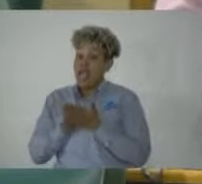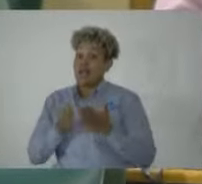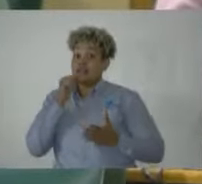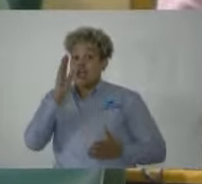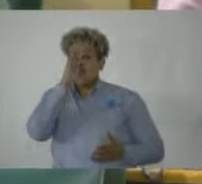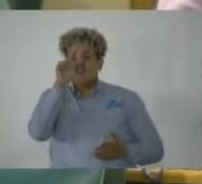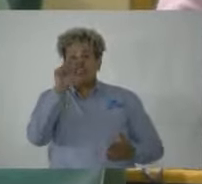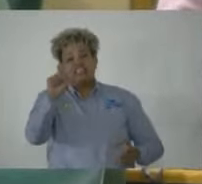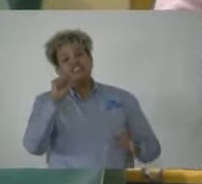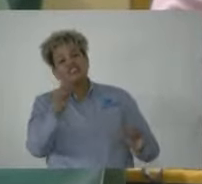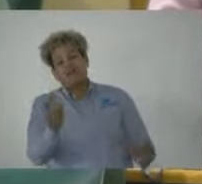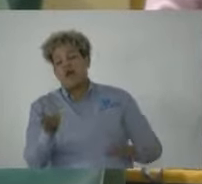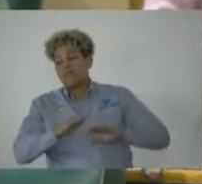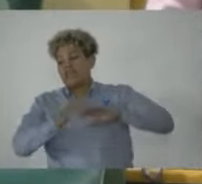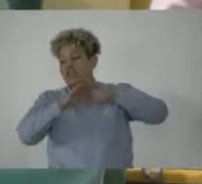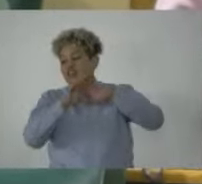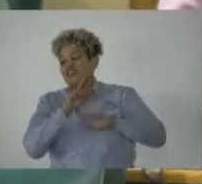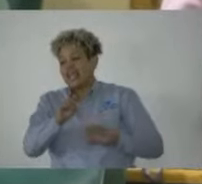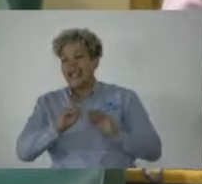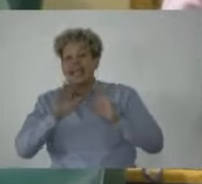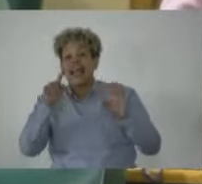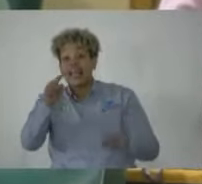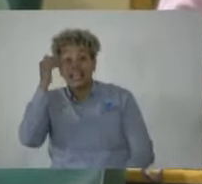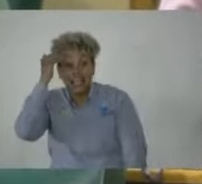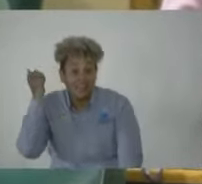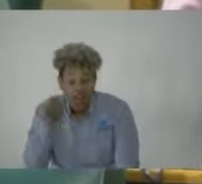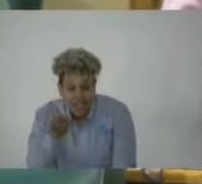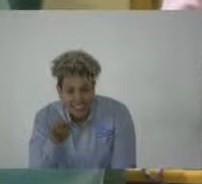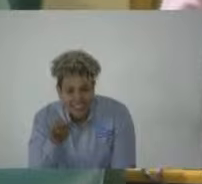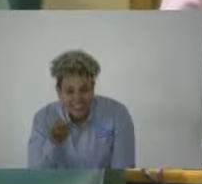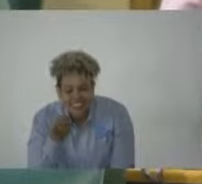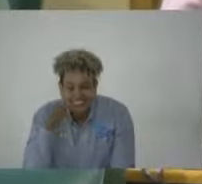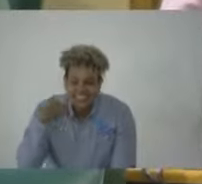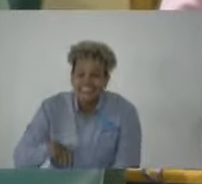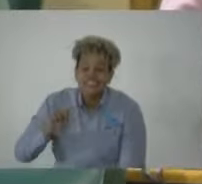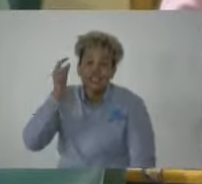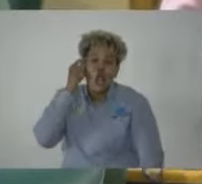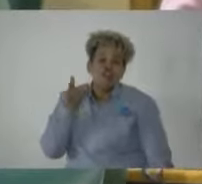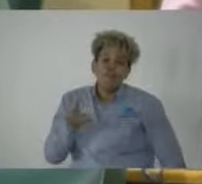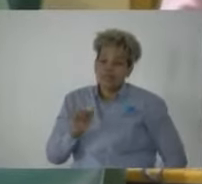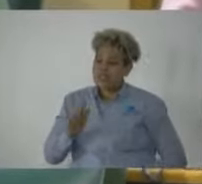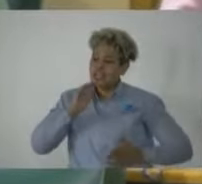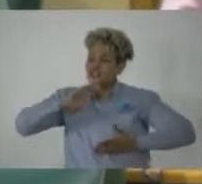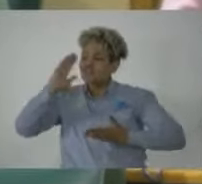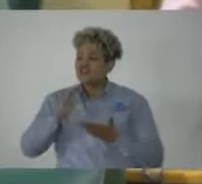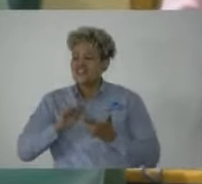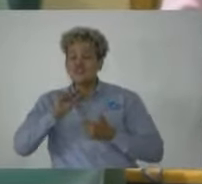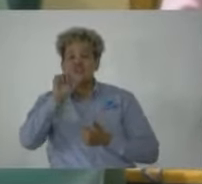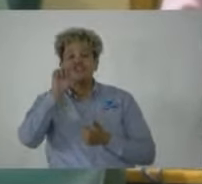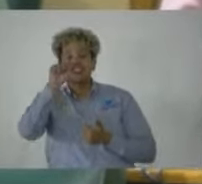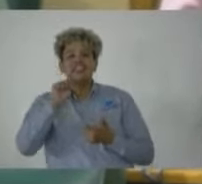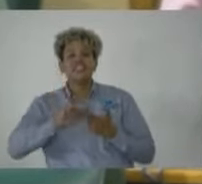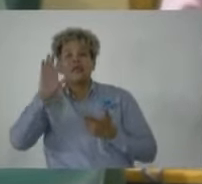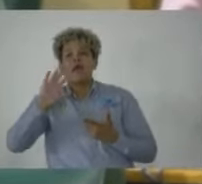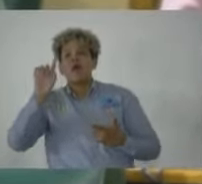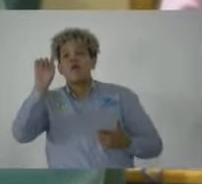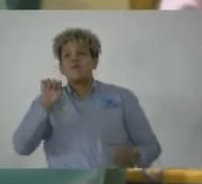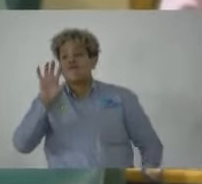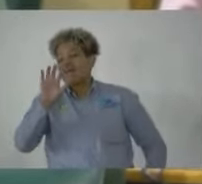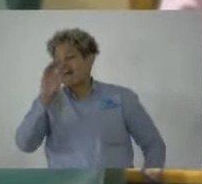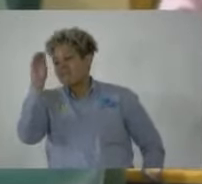taxation. Clearly, he is forgetting that it's this administration that reduced GCT by